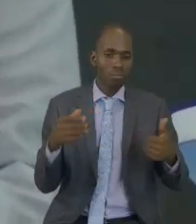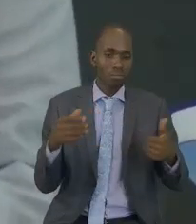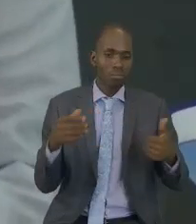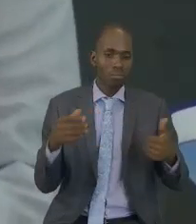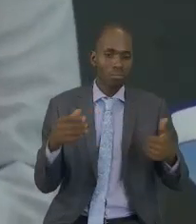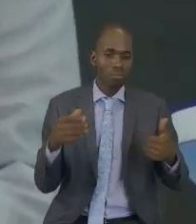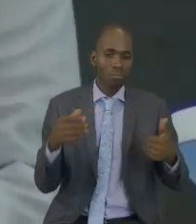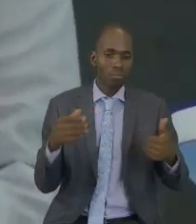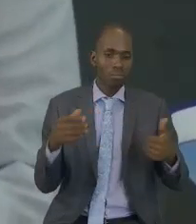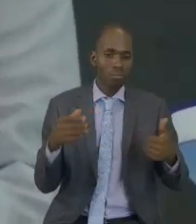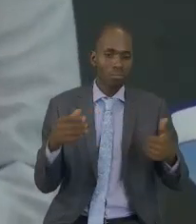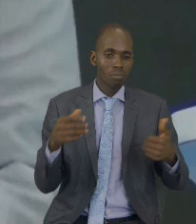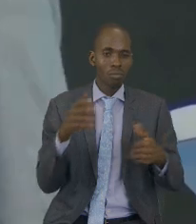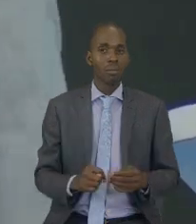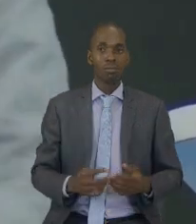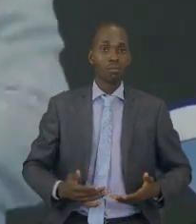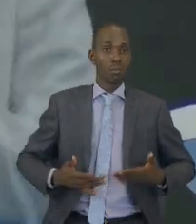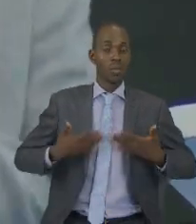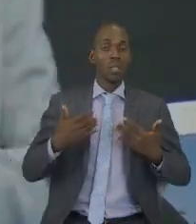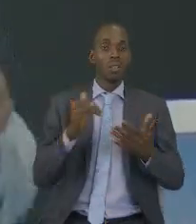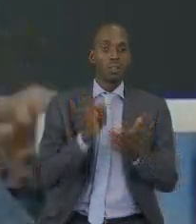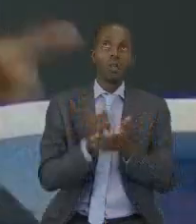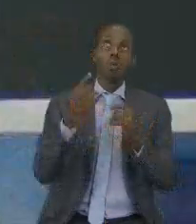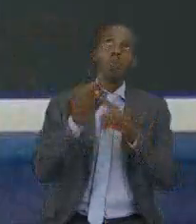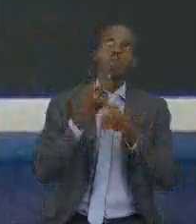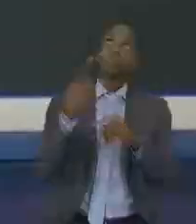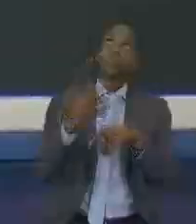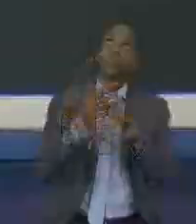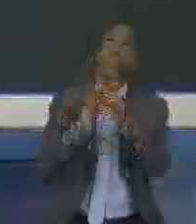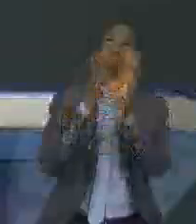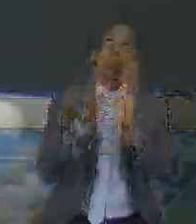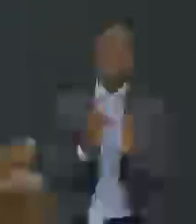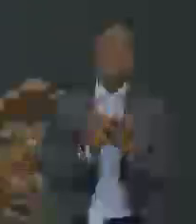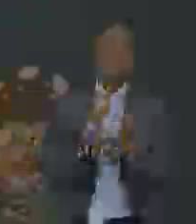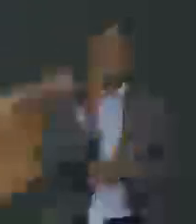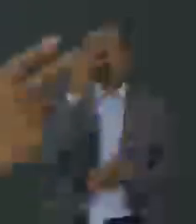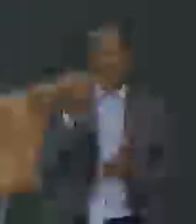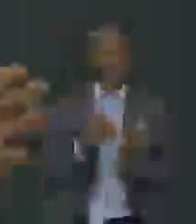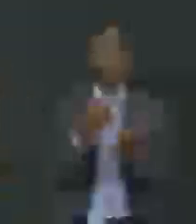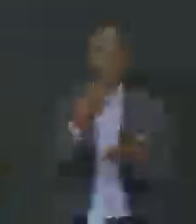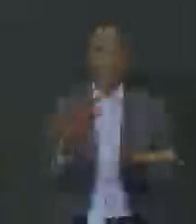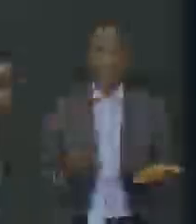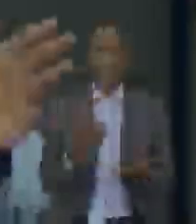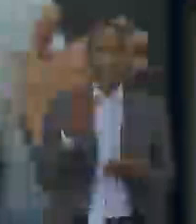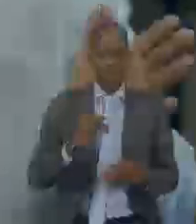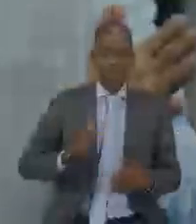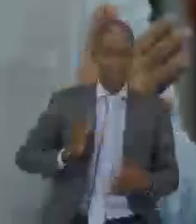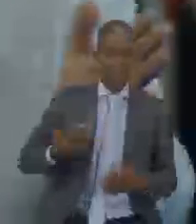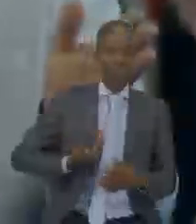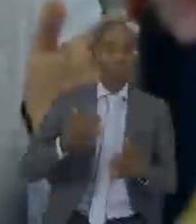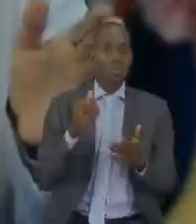the livelihood coming from the creator. And that's why it says, the soul that